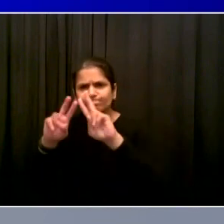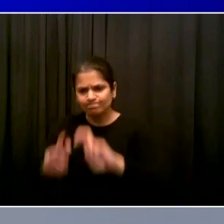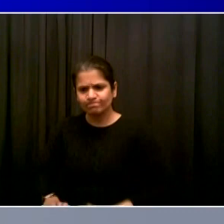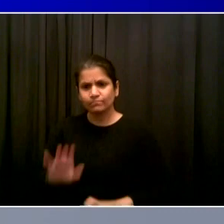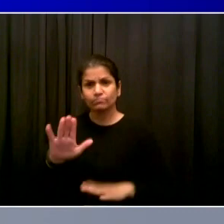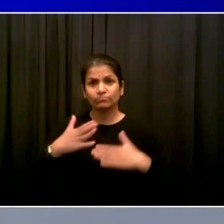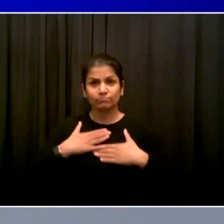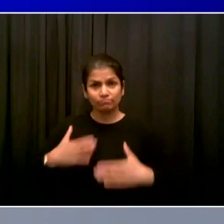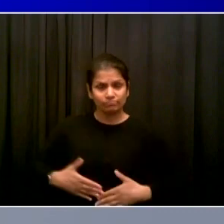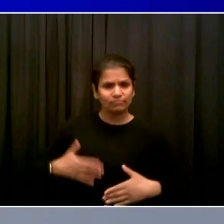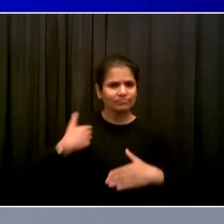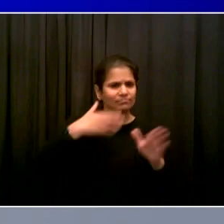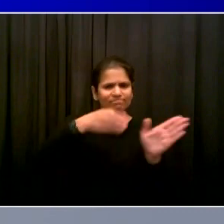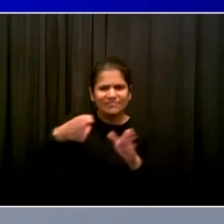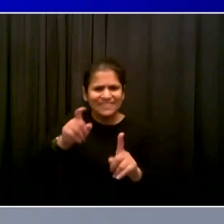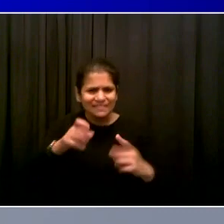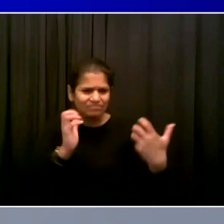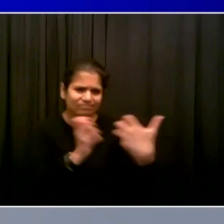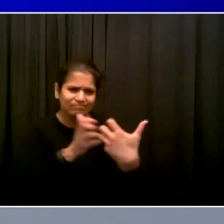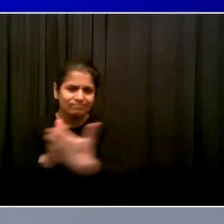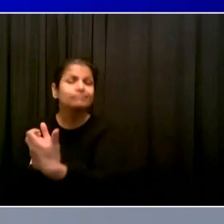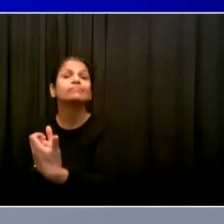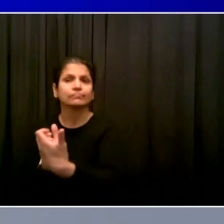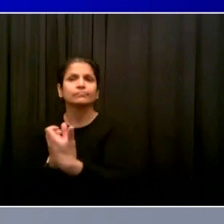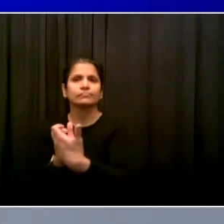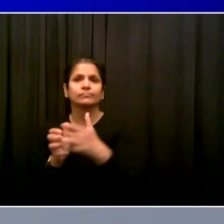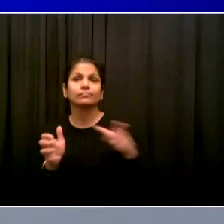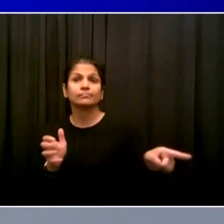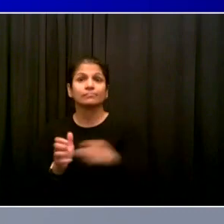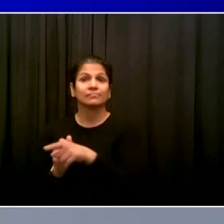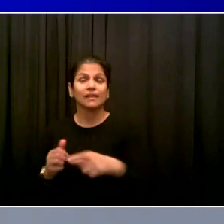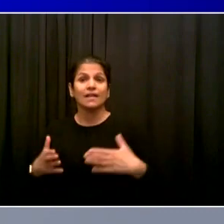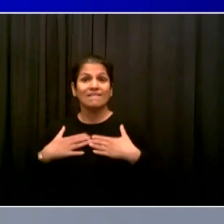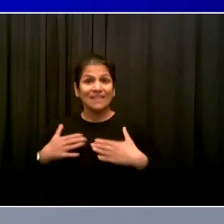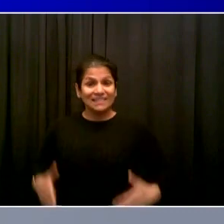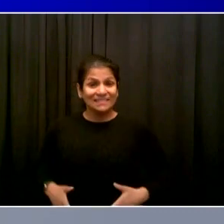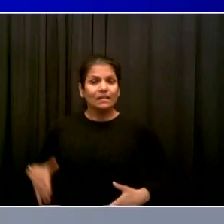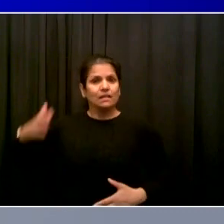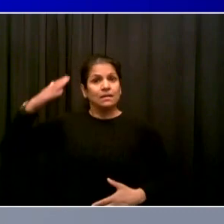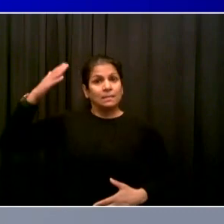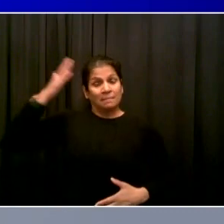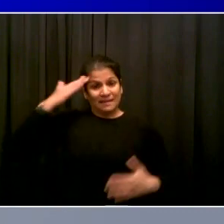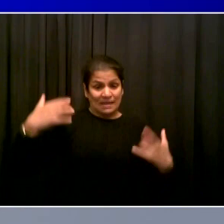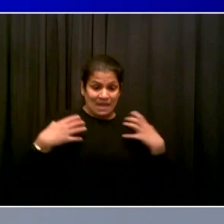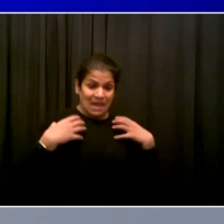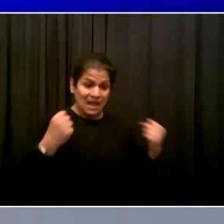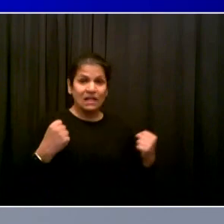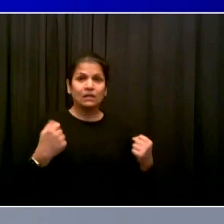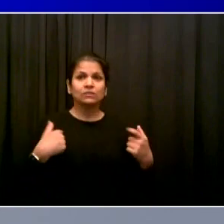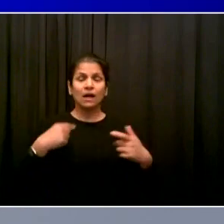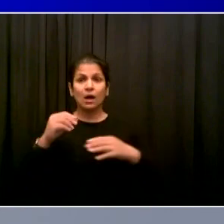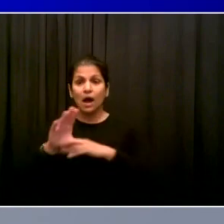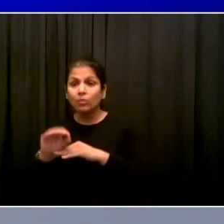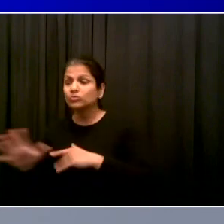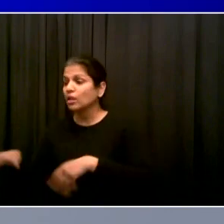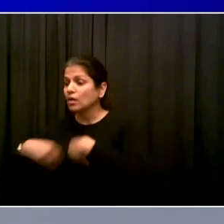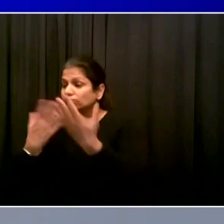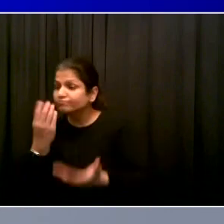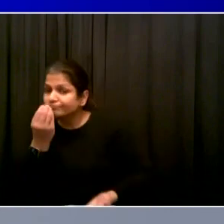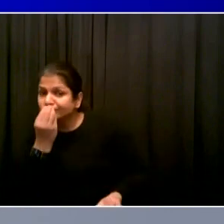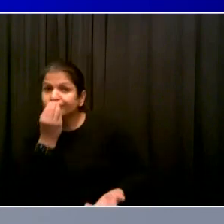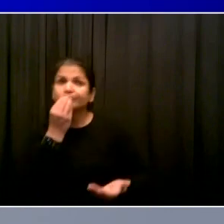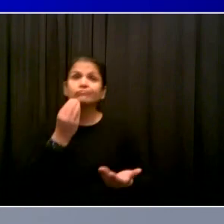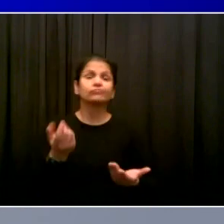people with all of their needs, physical and mental health care needs, food, all sorts of support. And